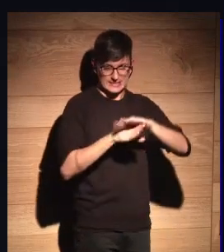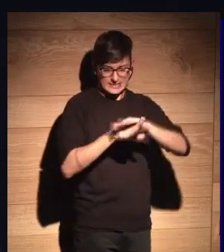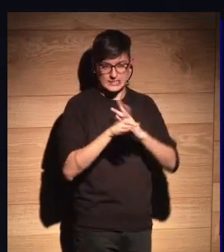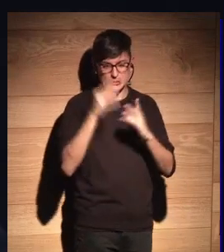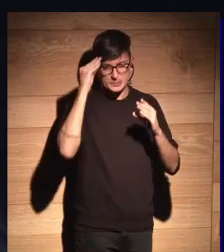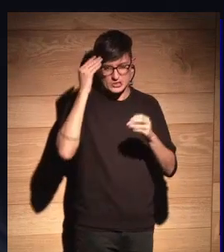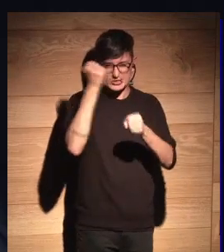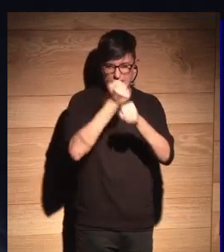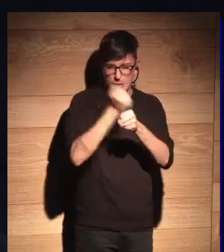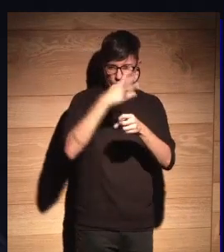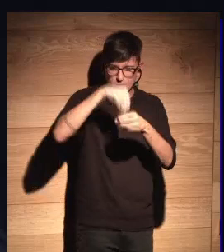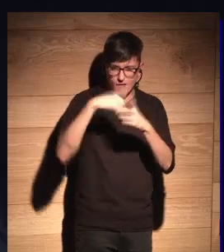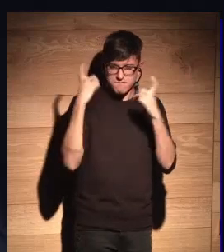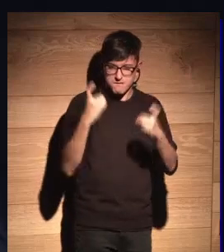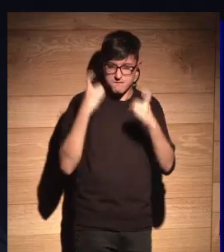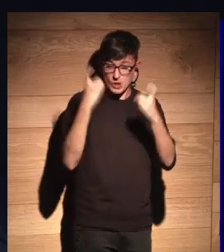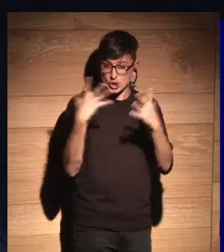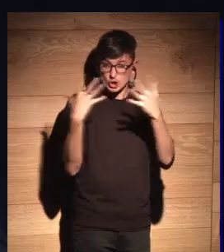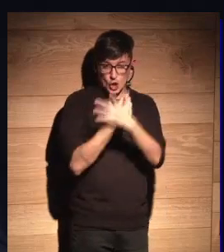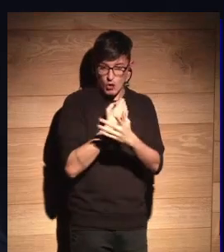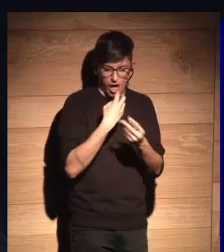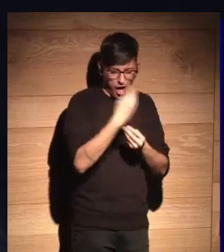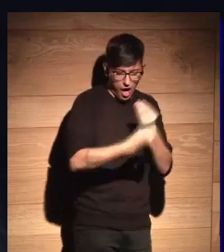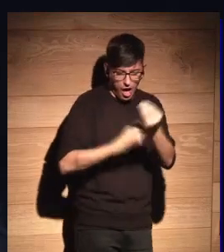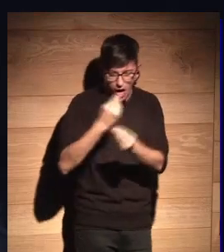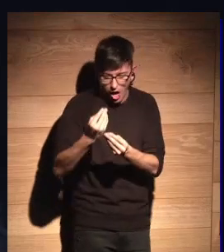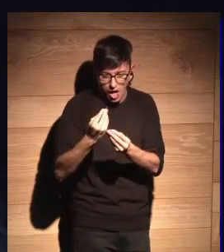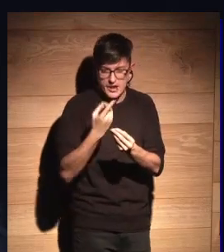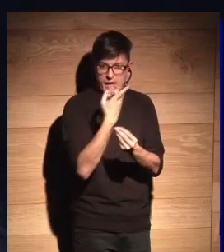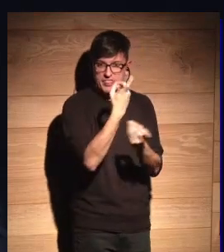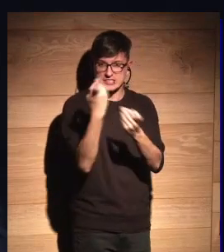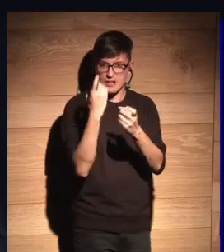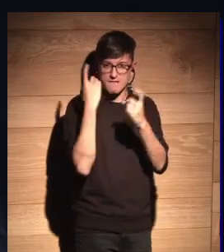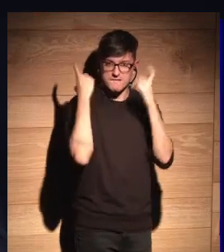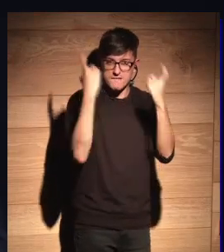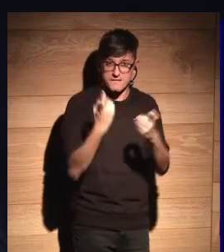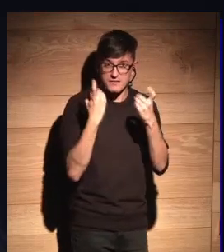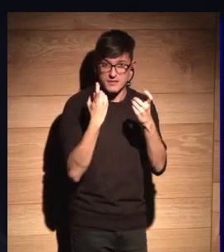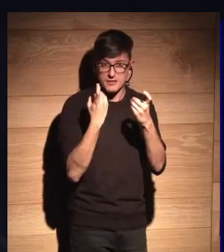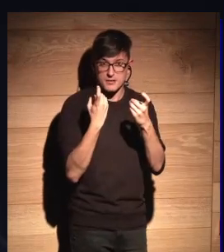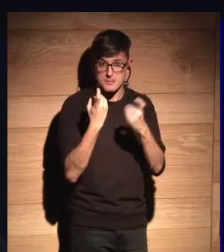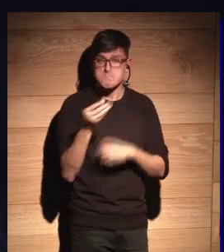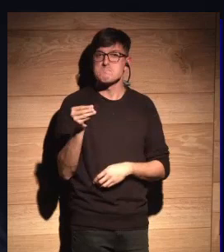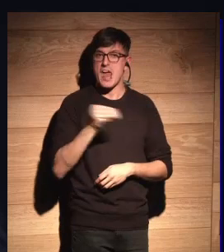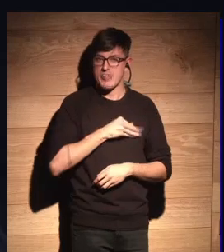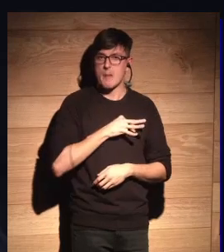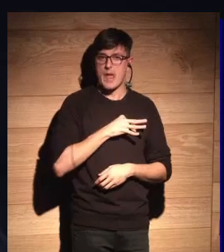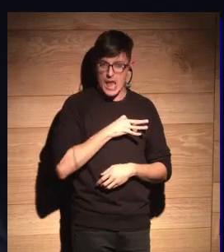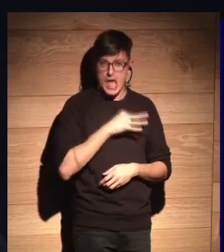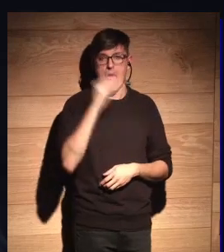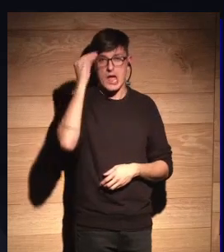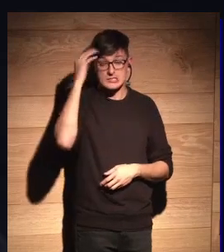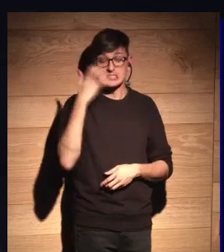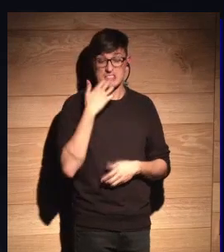mean, everything you do that's worthwhile in life requires a lot of effort. But if you have a passion for something,